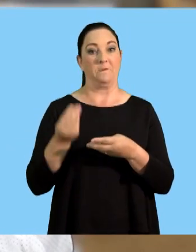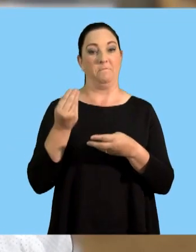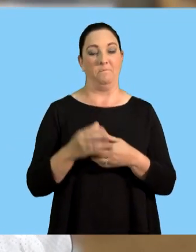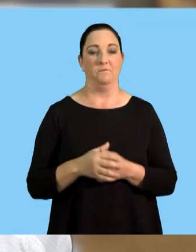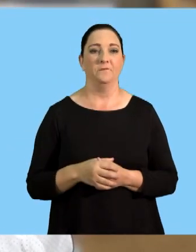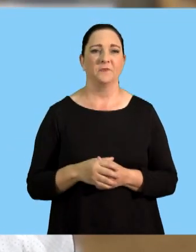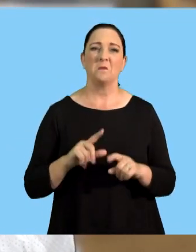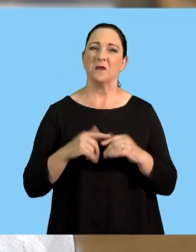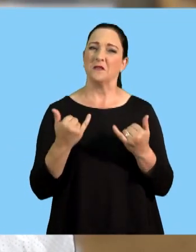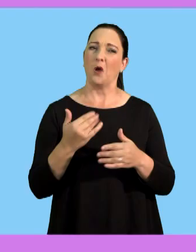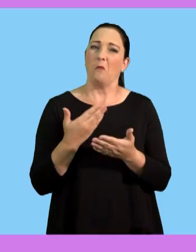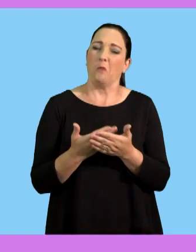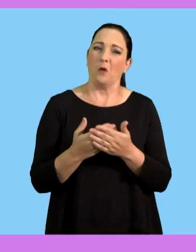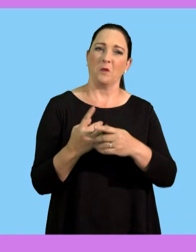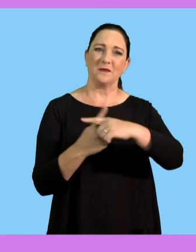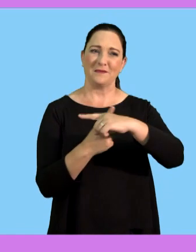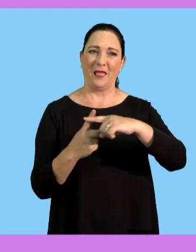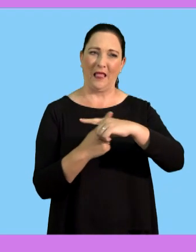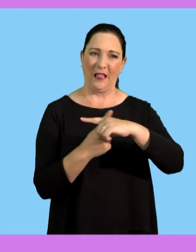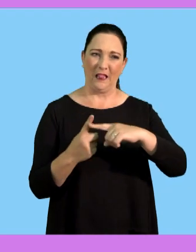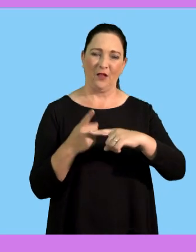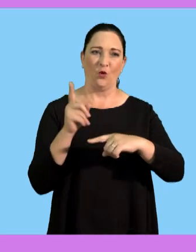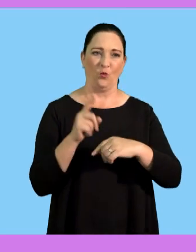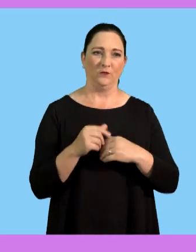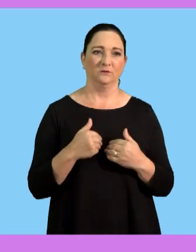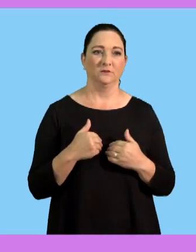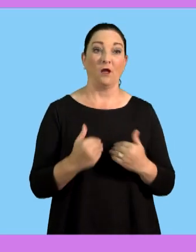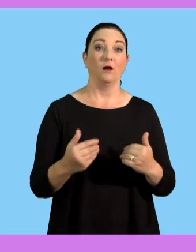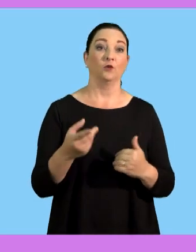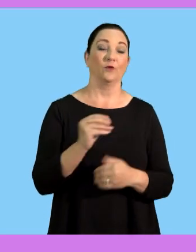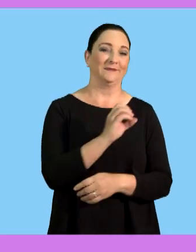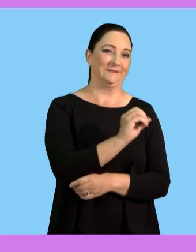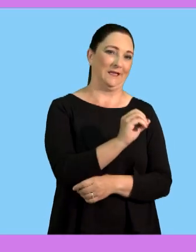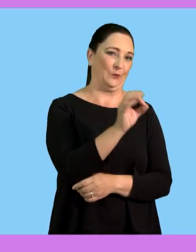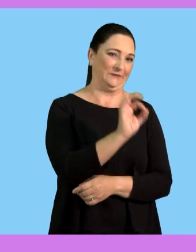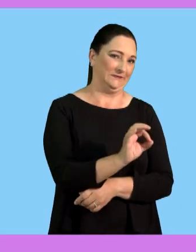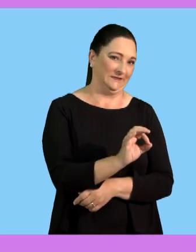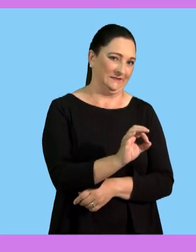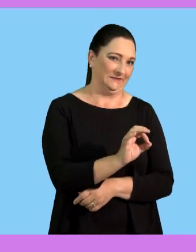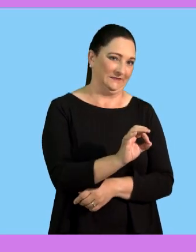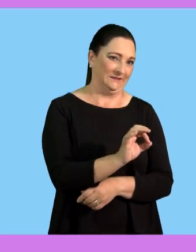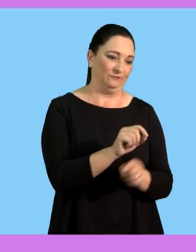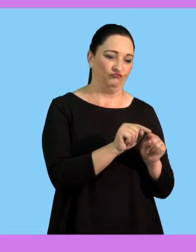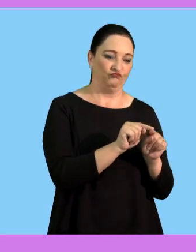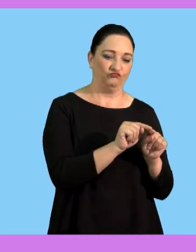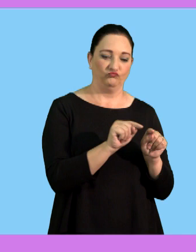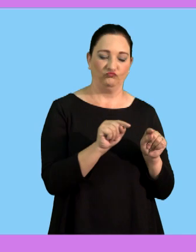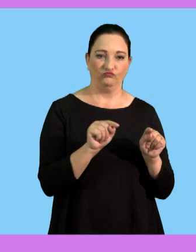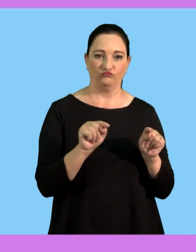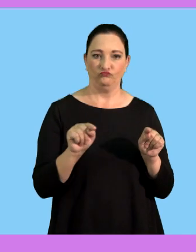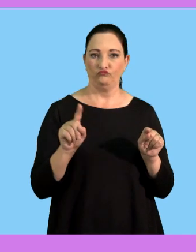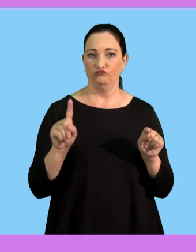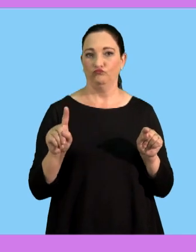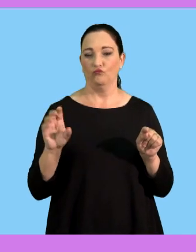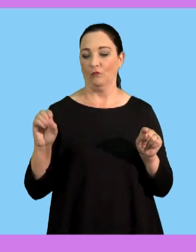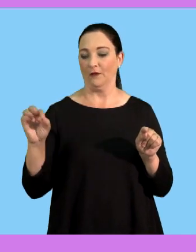with the probability scale. So here, I've indicated starting at 0%, as you can see here, right, all the way